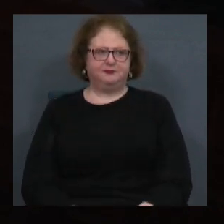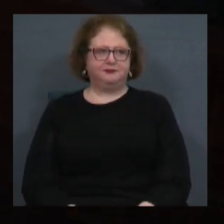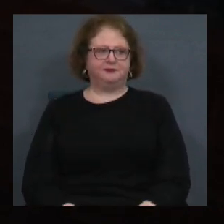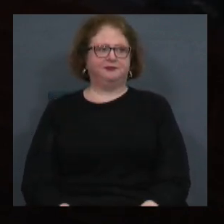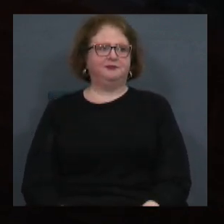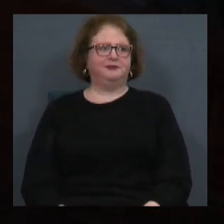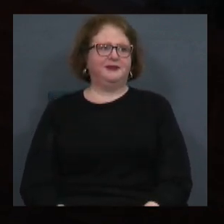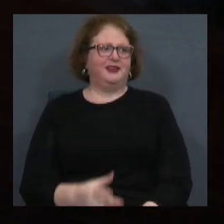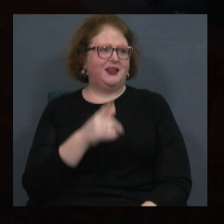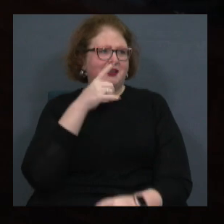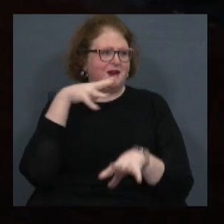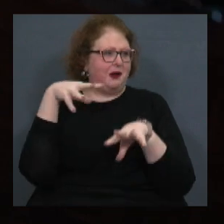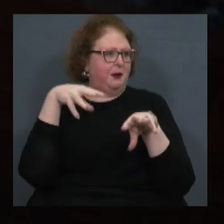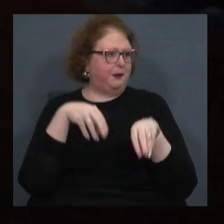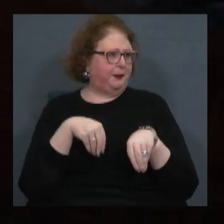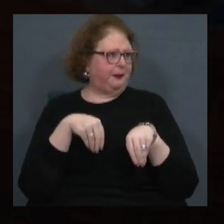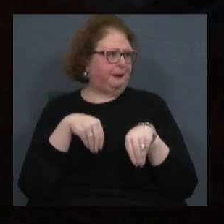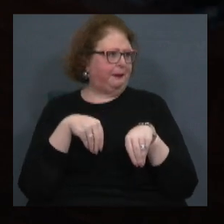is there, it's not, okay.